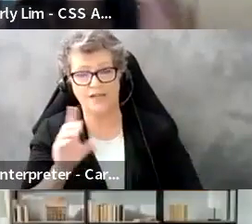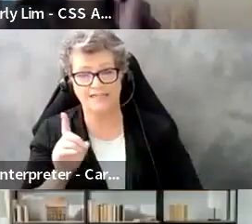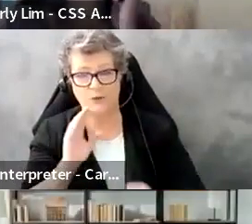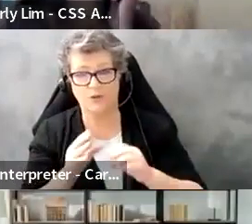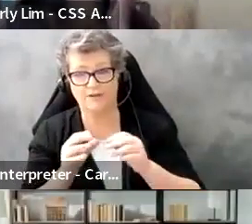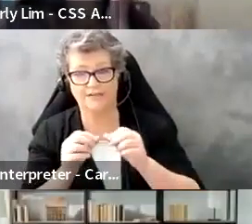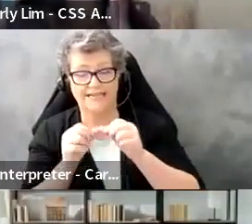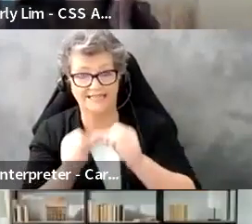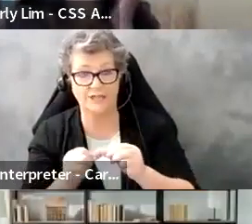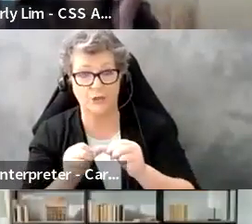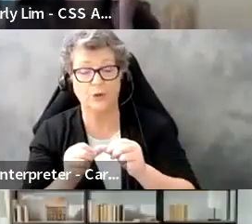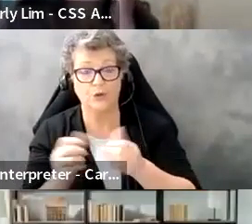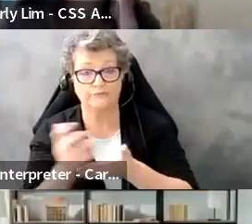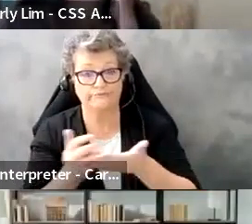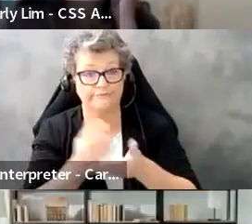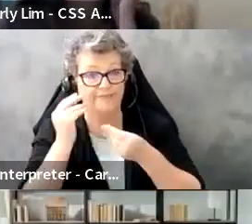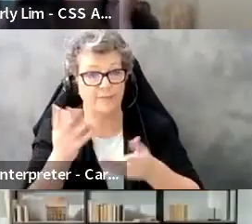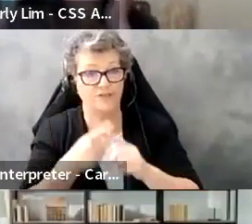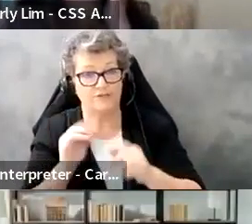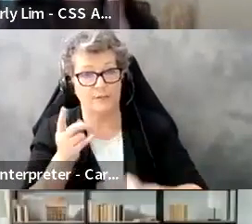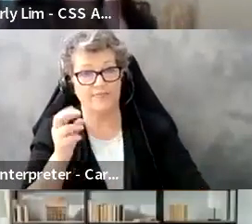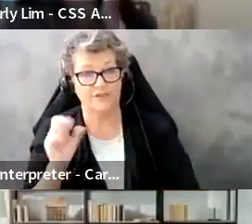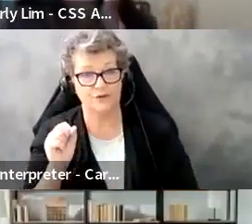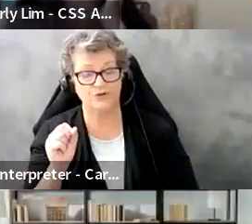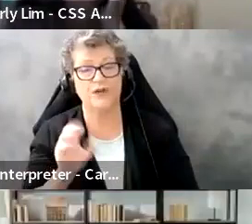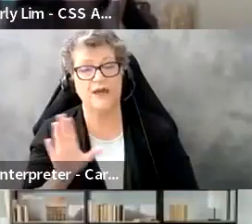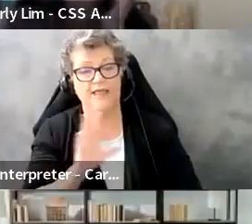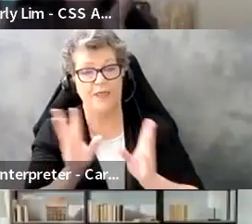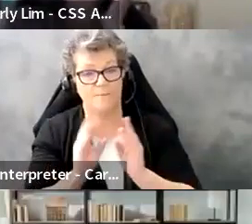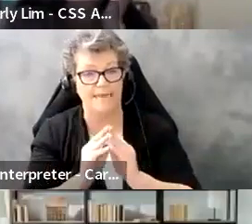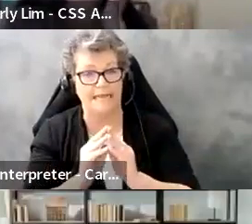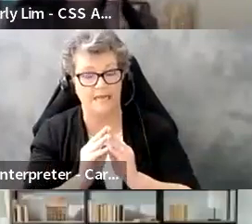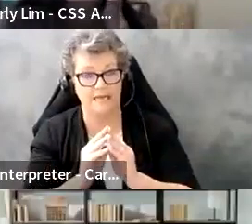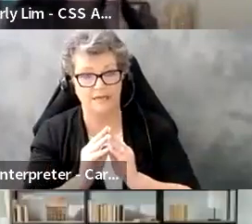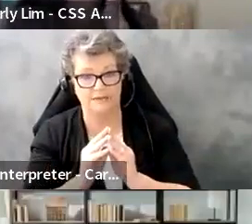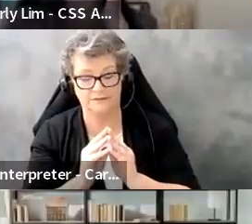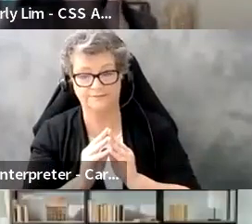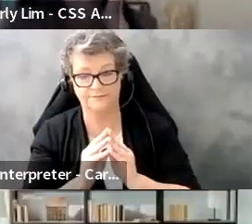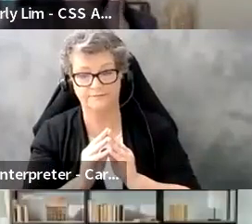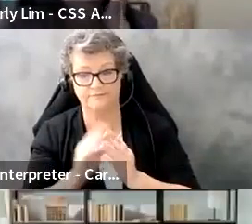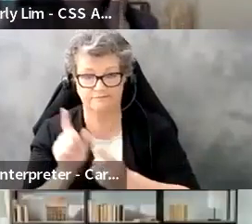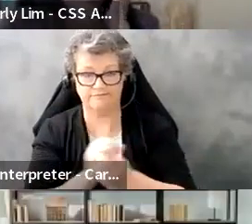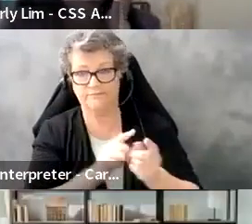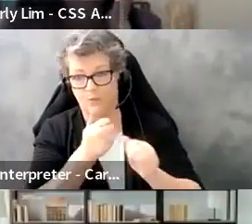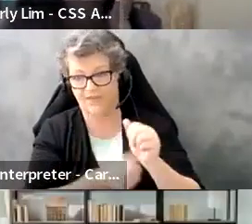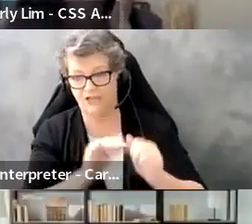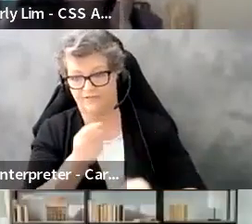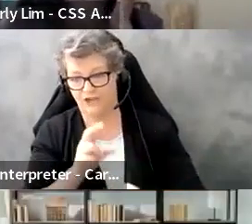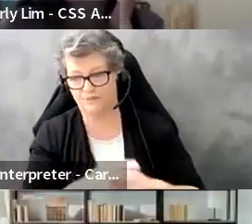their information gathering from vendors and their meeting sessions individually with each